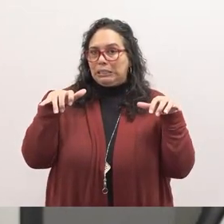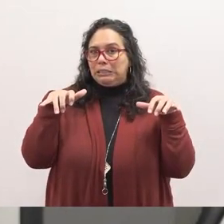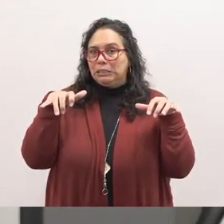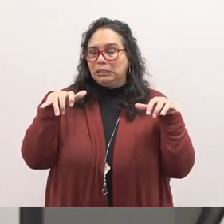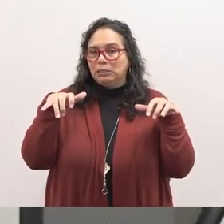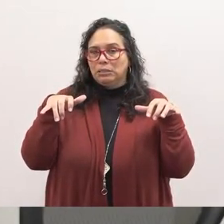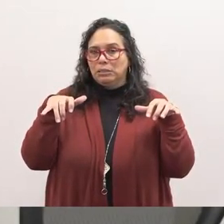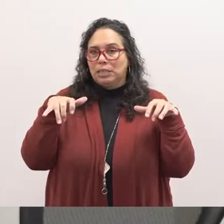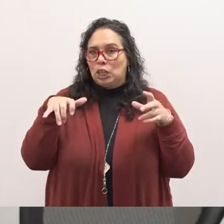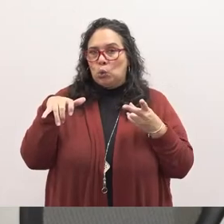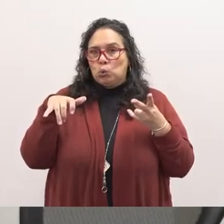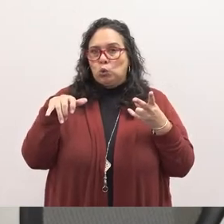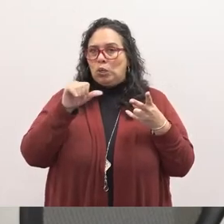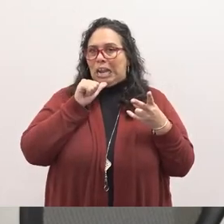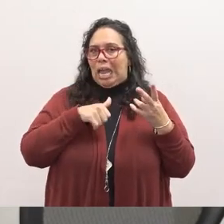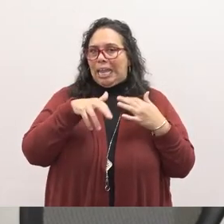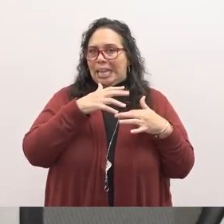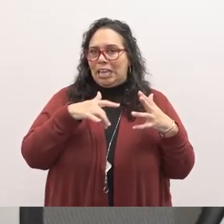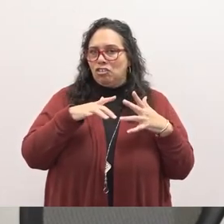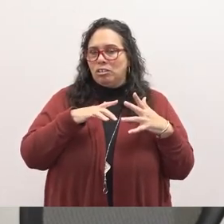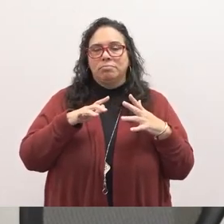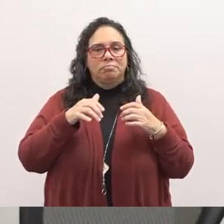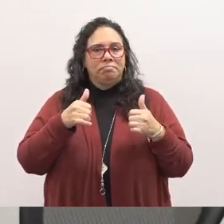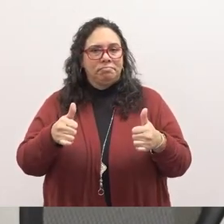not engaging, you're okay.